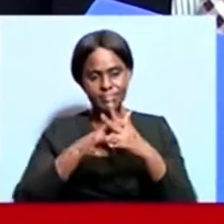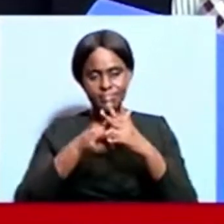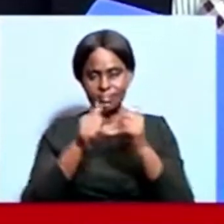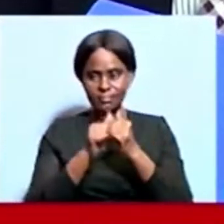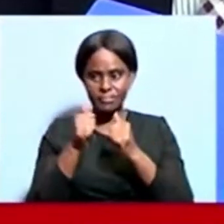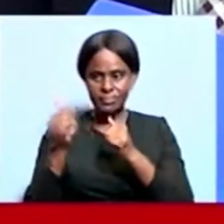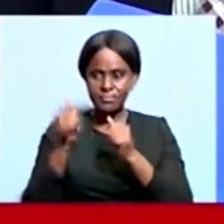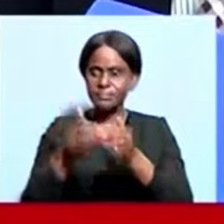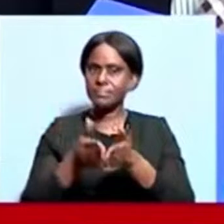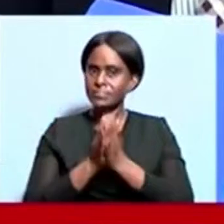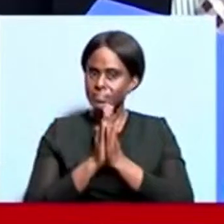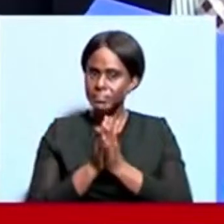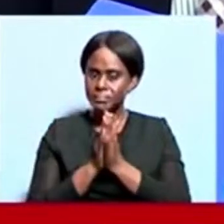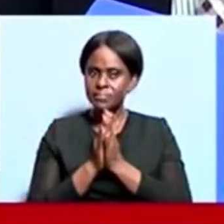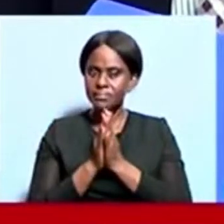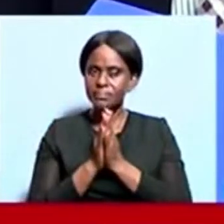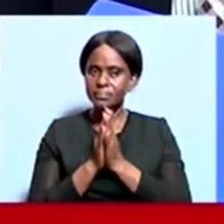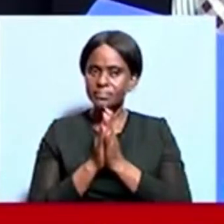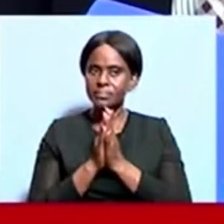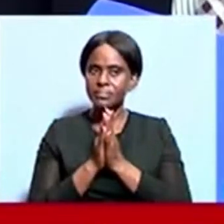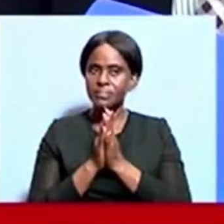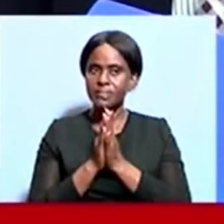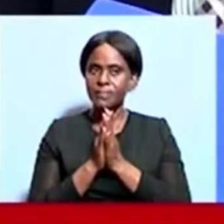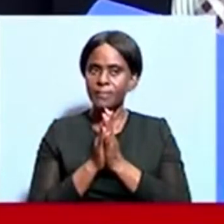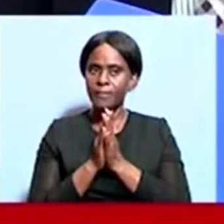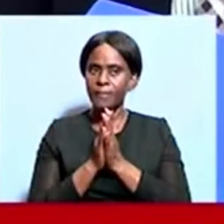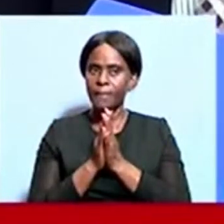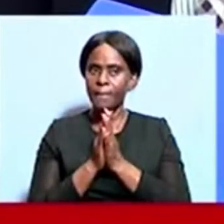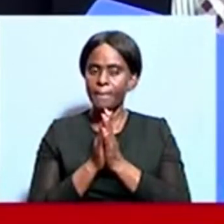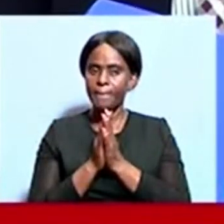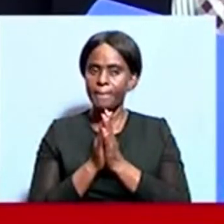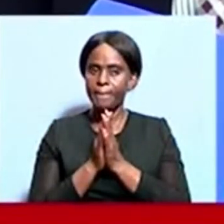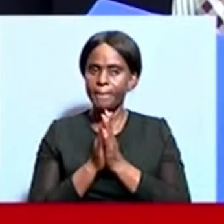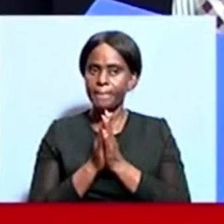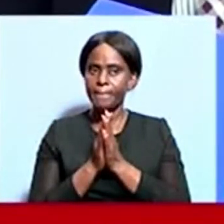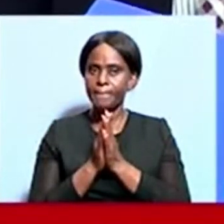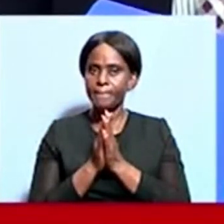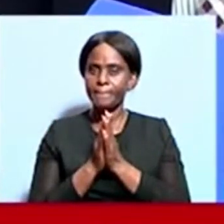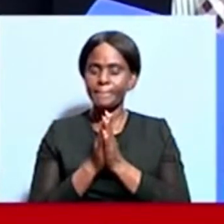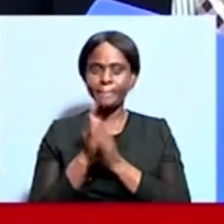To start with, you ask